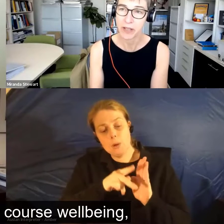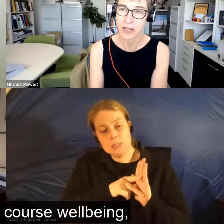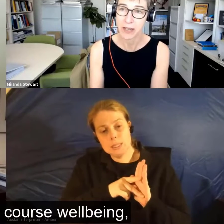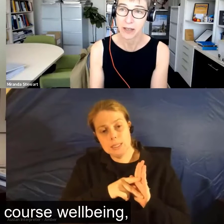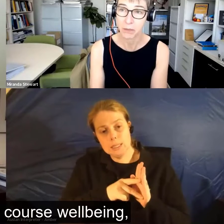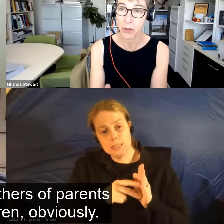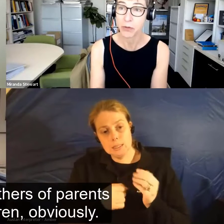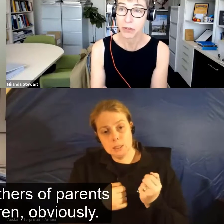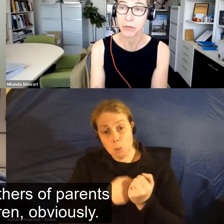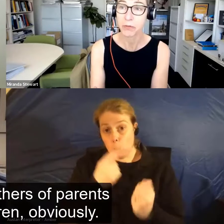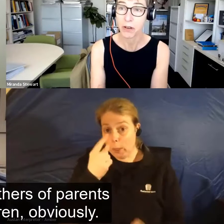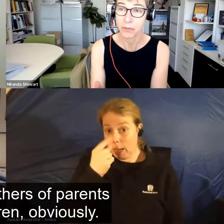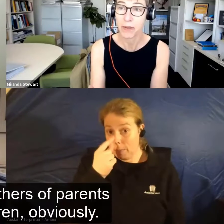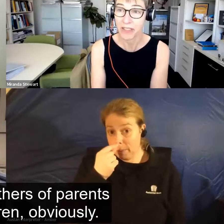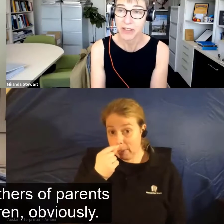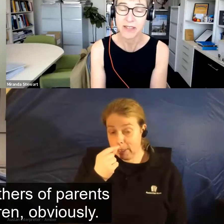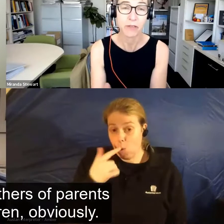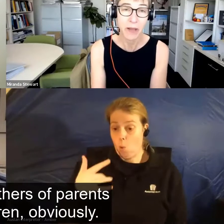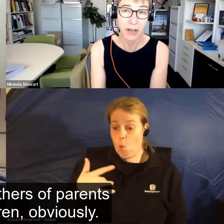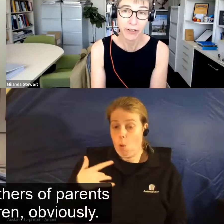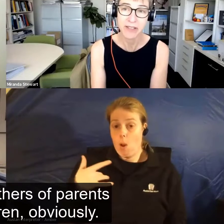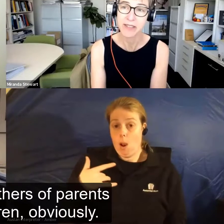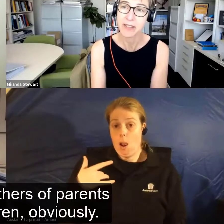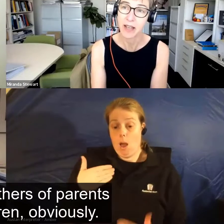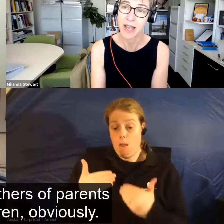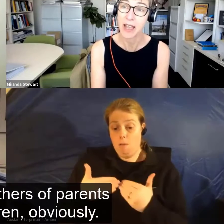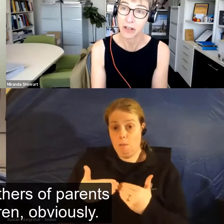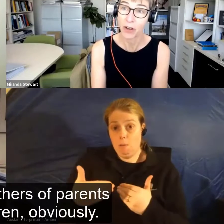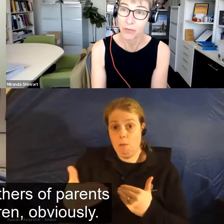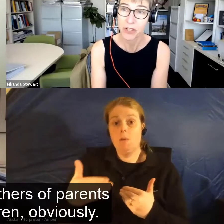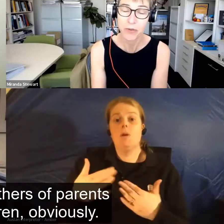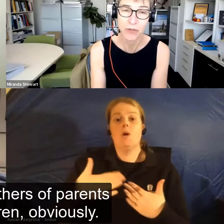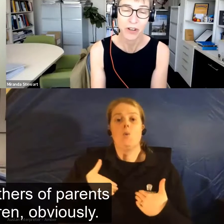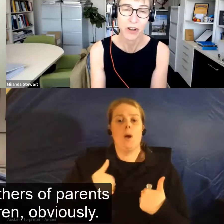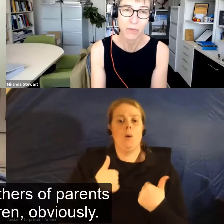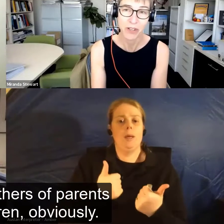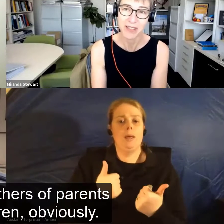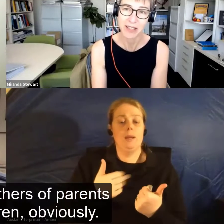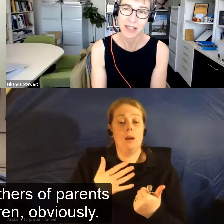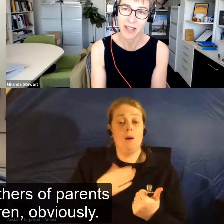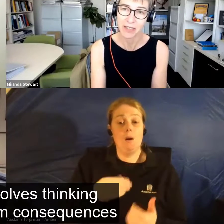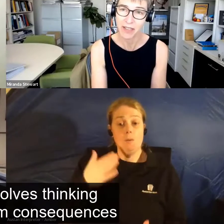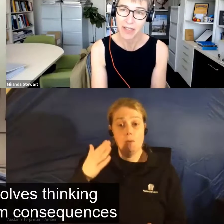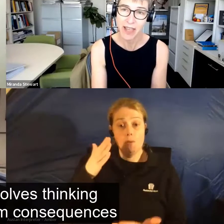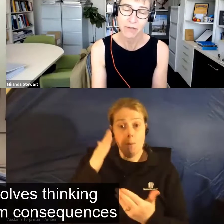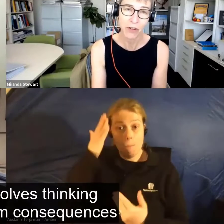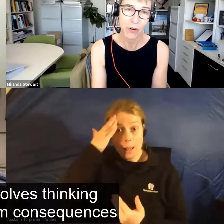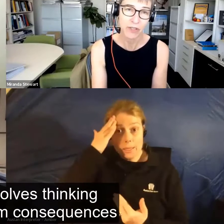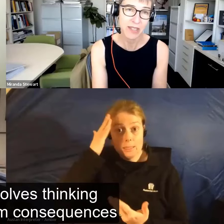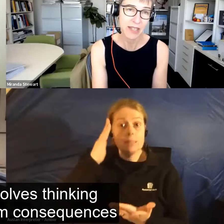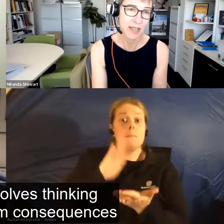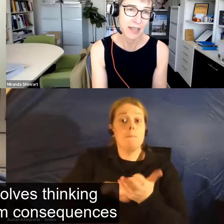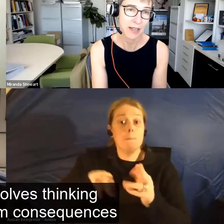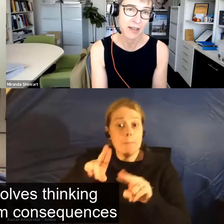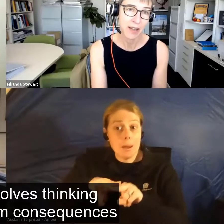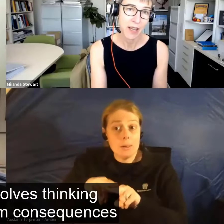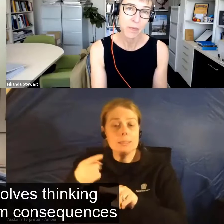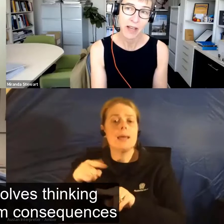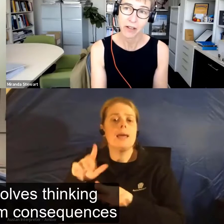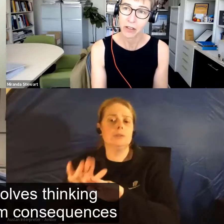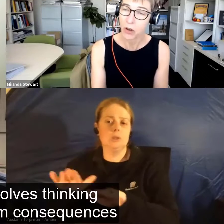course well-being, both of mothers, of parents, and of children, obviously. And that involves